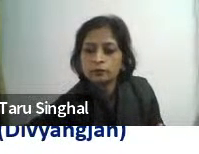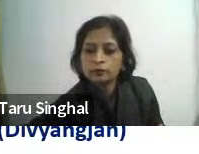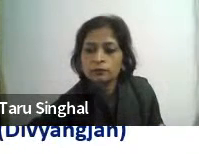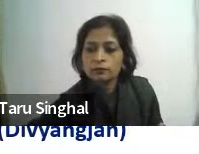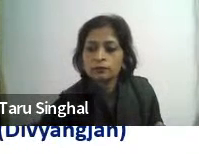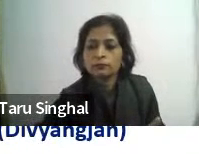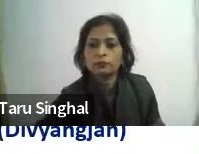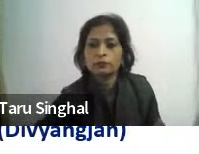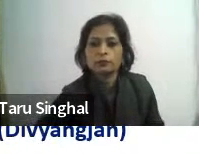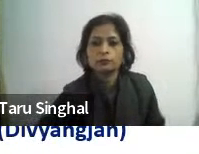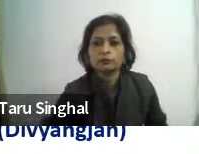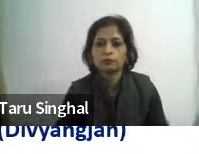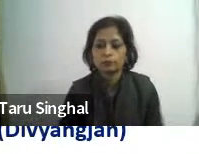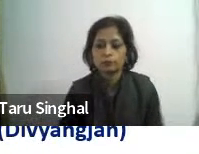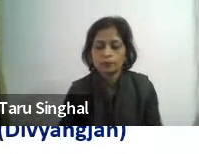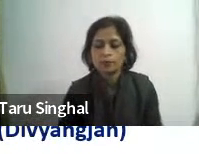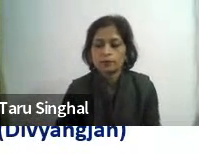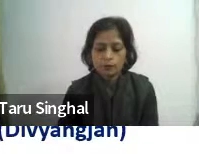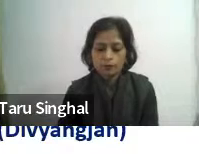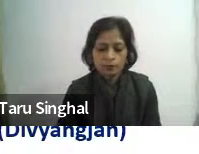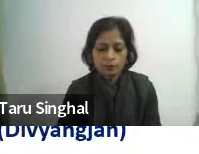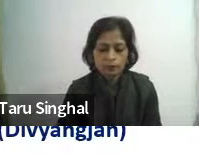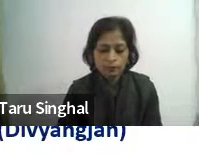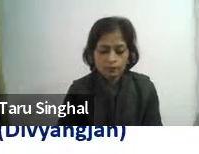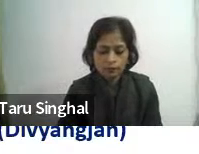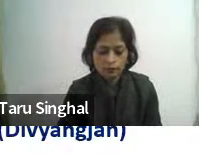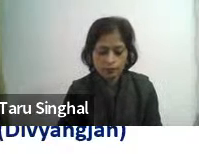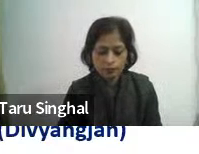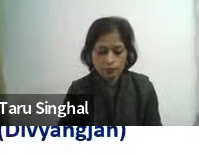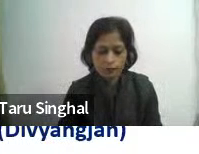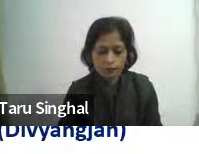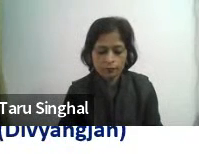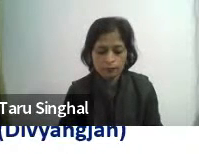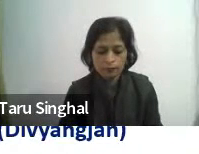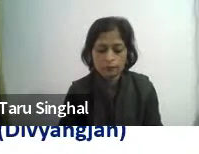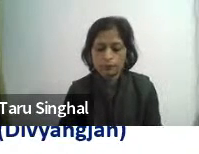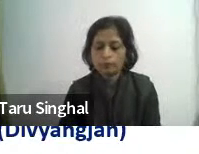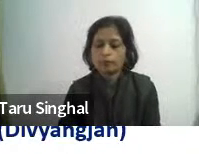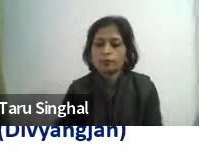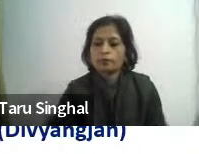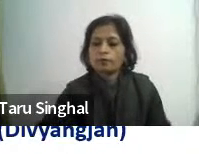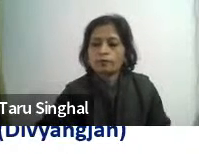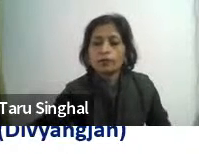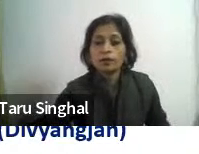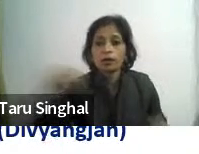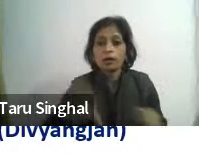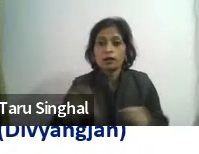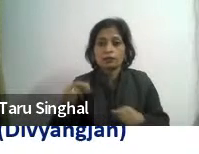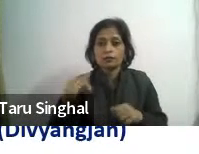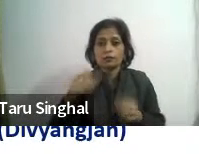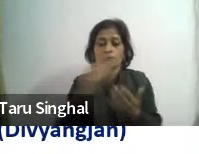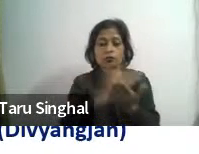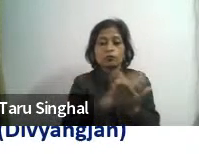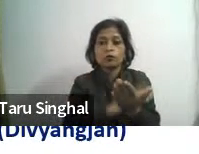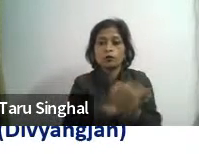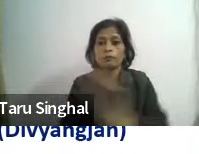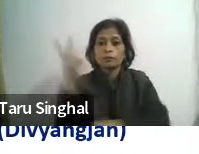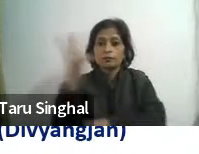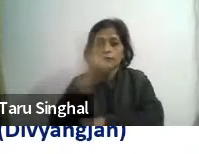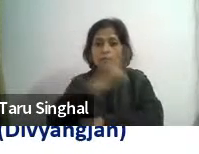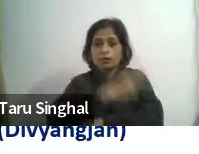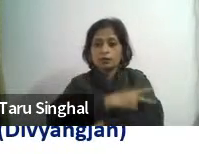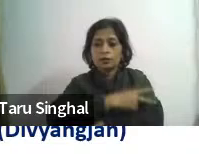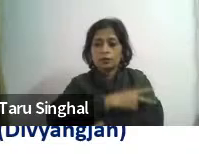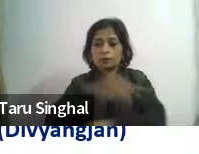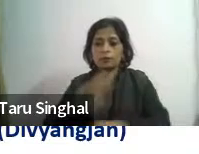Okay. So welcome everyone to day 2 of the International Conference on Education, ICE2. We will